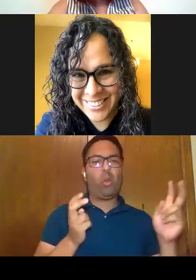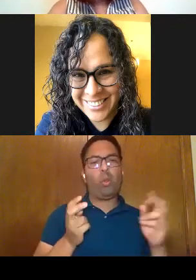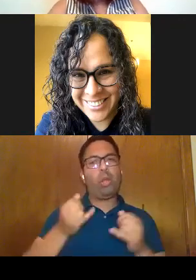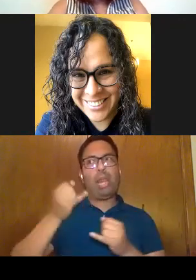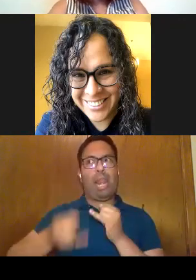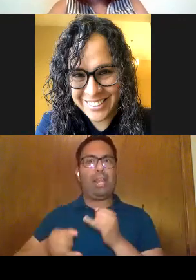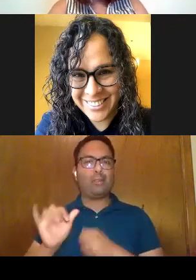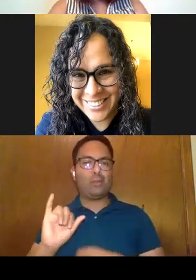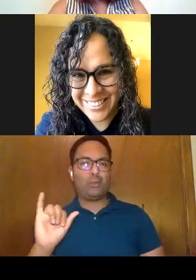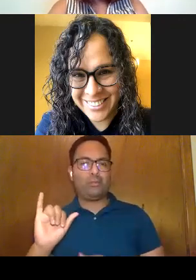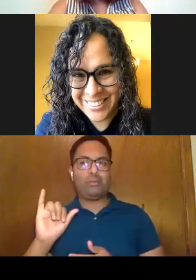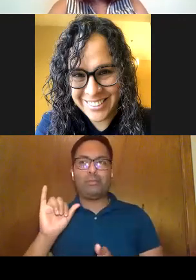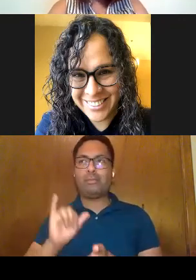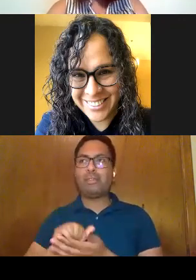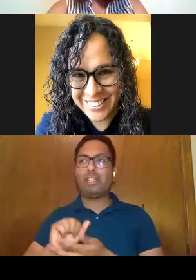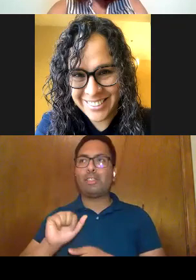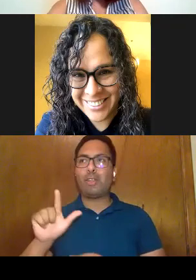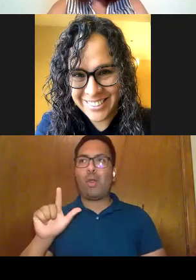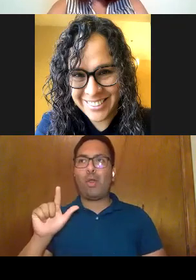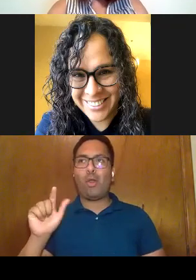folks, from Bugs Bunny.